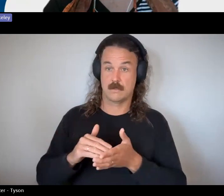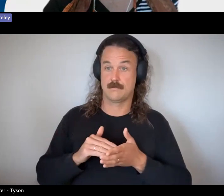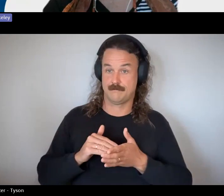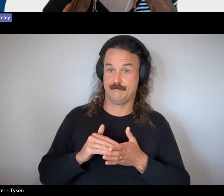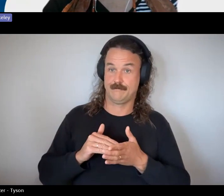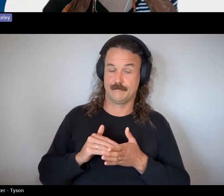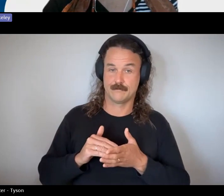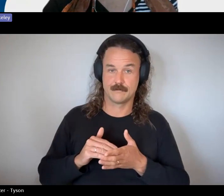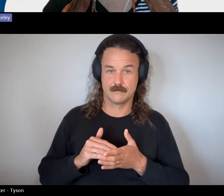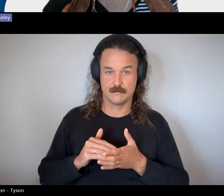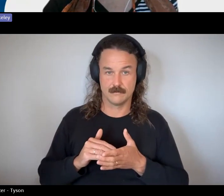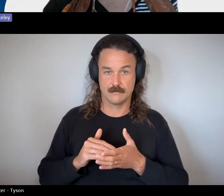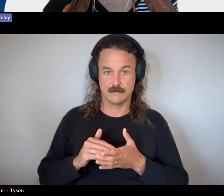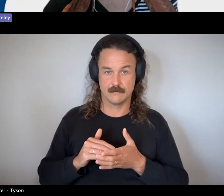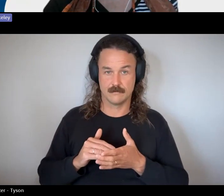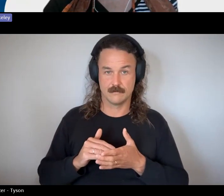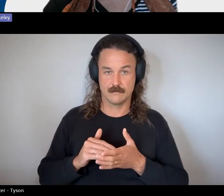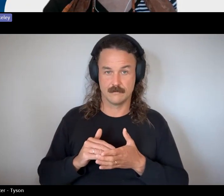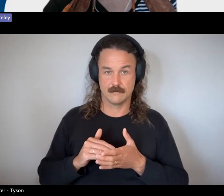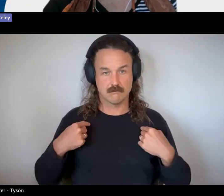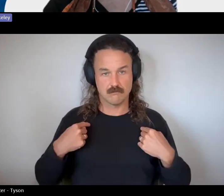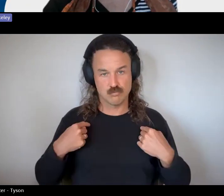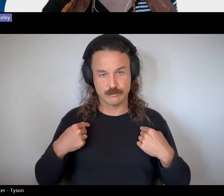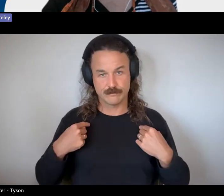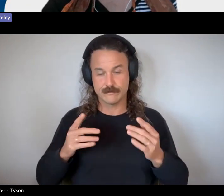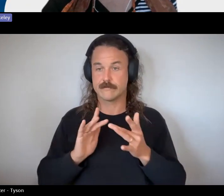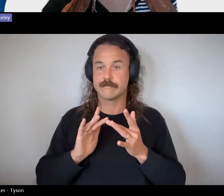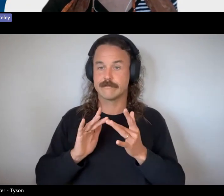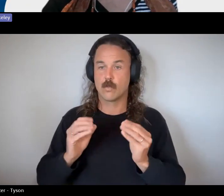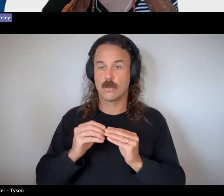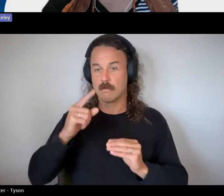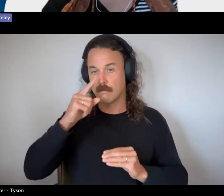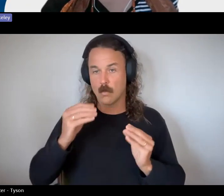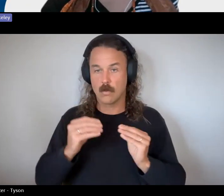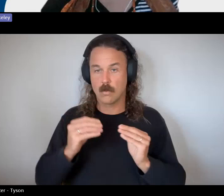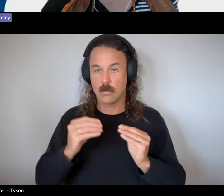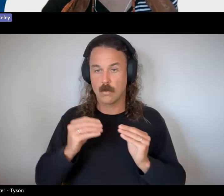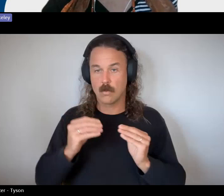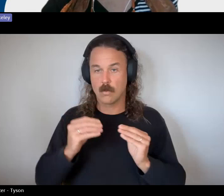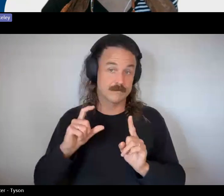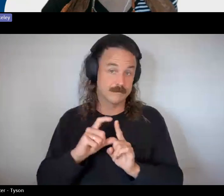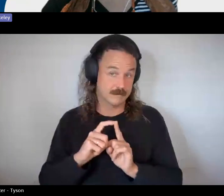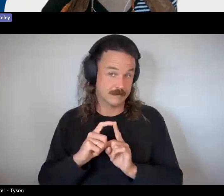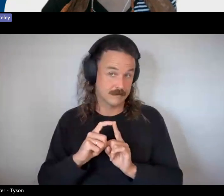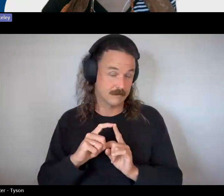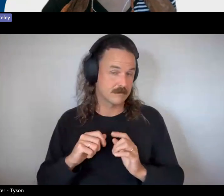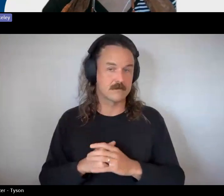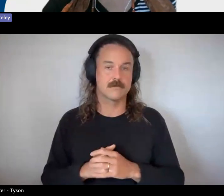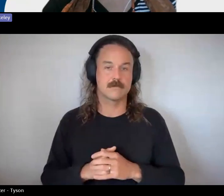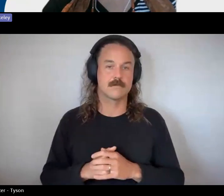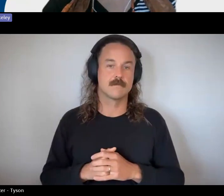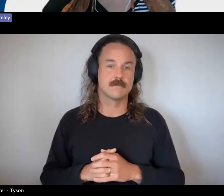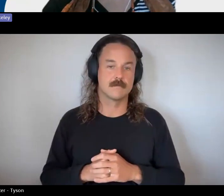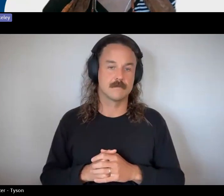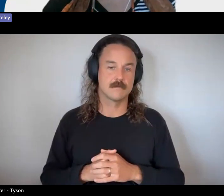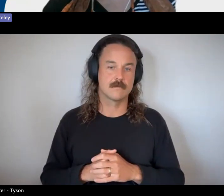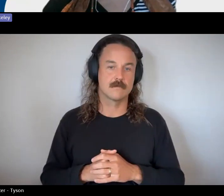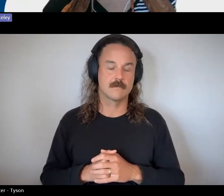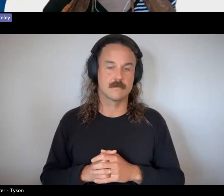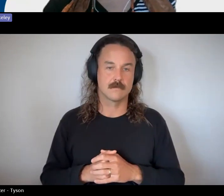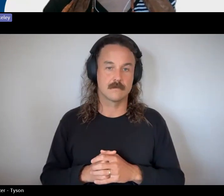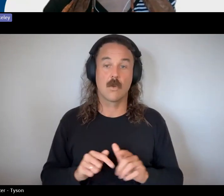with engaging with people with intellectual disability particularly, but we also did recruit people into